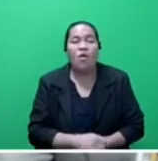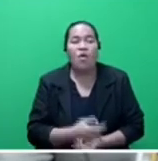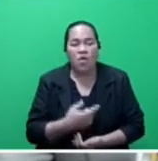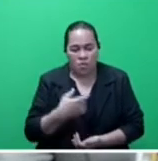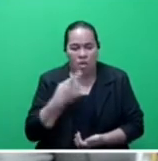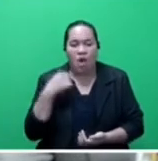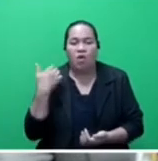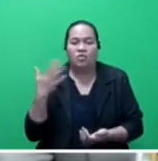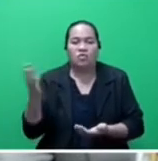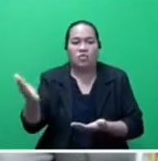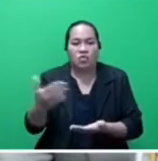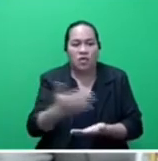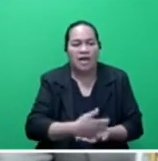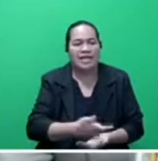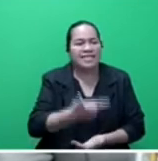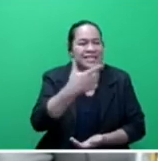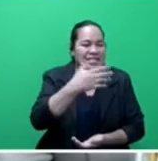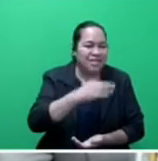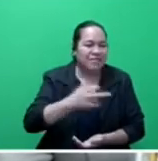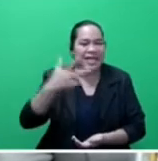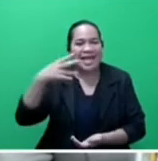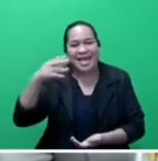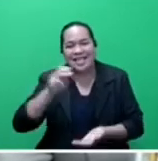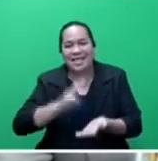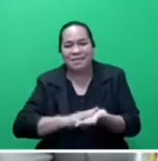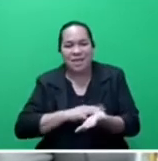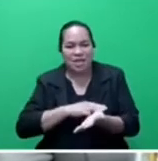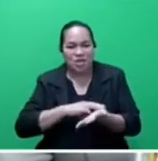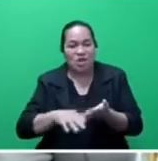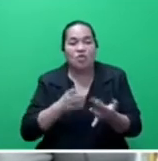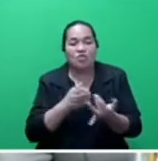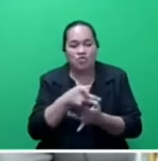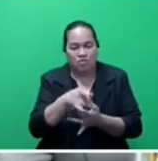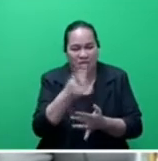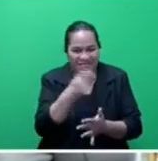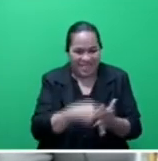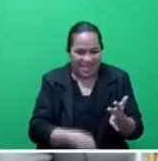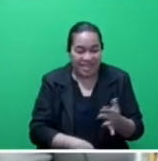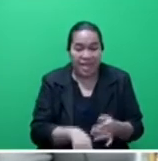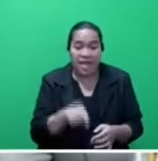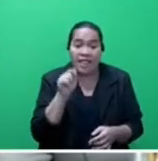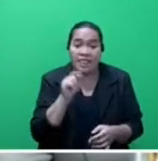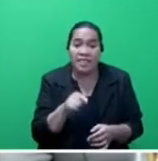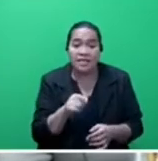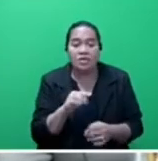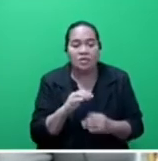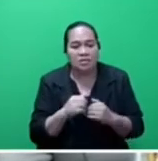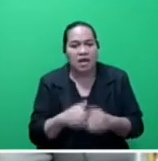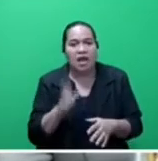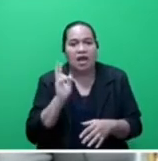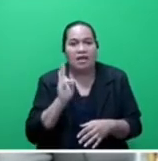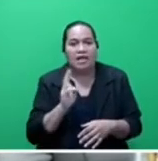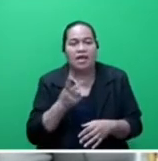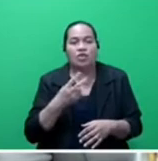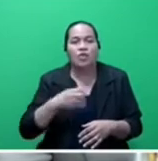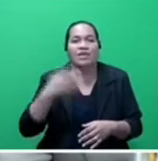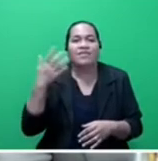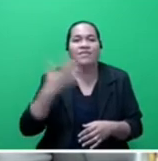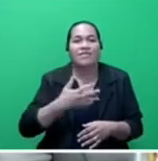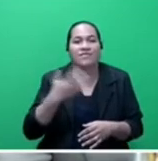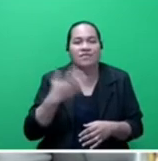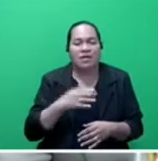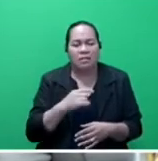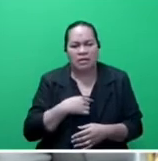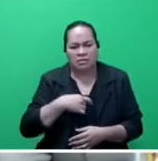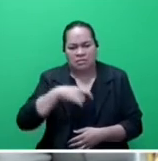collect some $70 and $80 million annually through this tax. This was repealed in 2015, which was